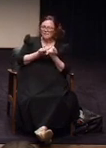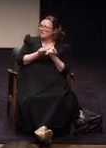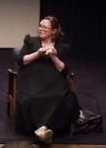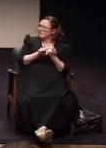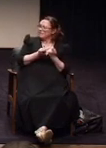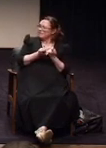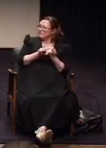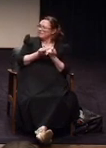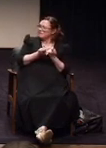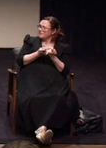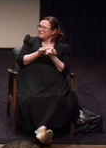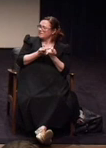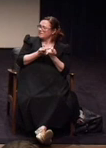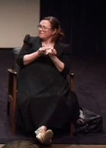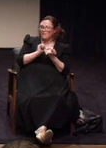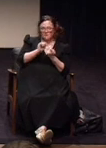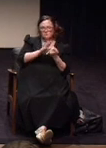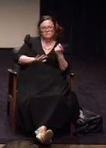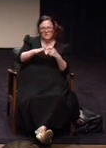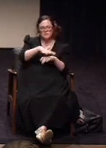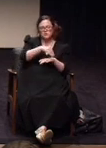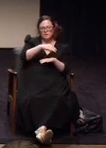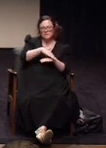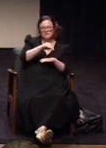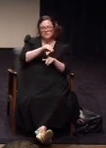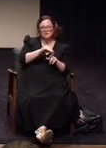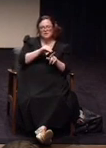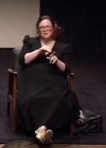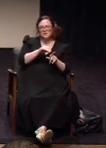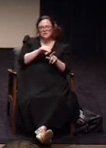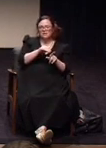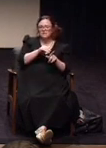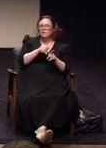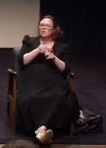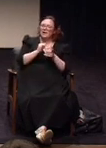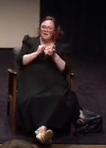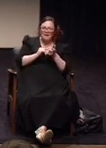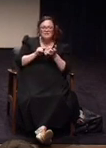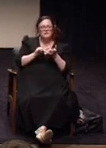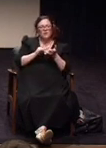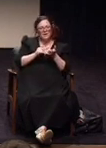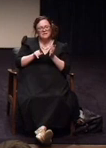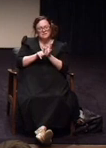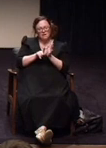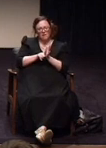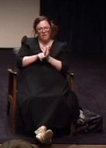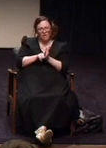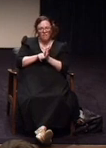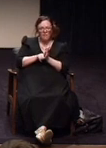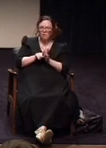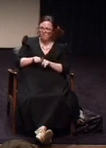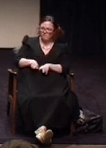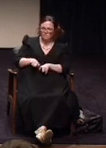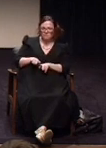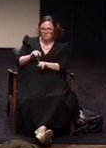single emergency number 112 in Sweden. So it's always SOS Alarm that answer the 112 number. We